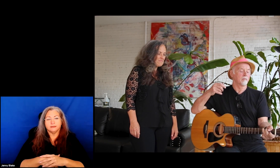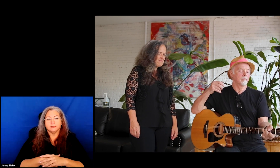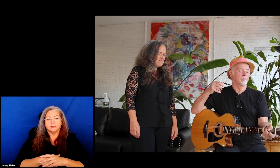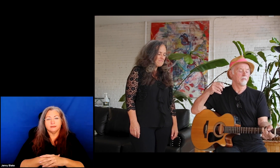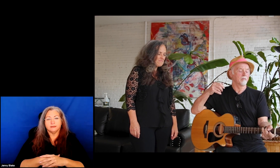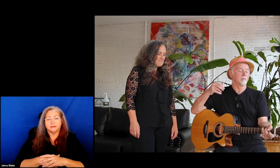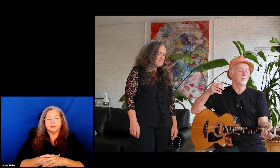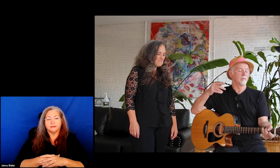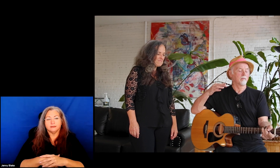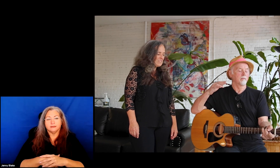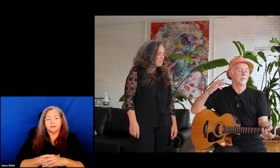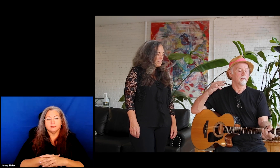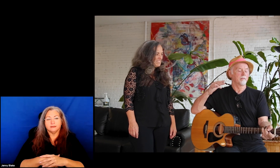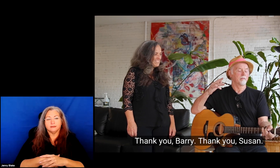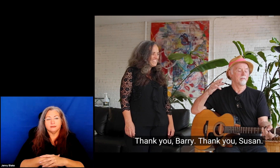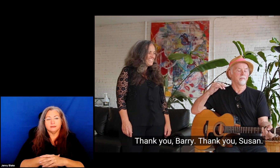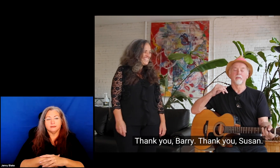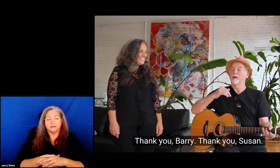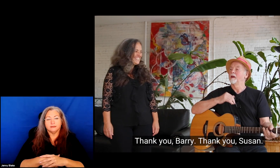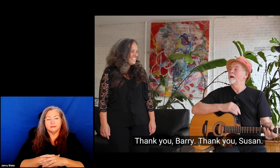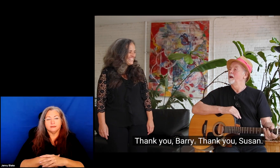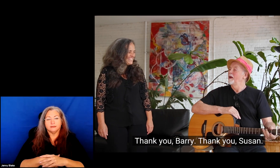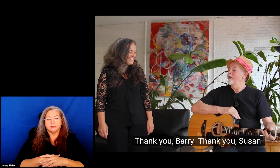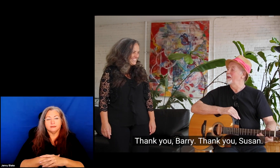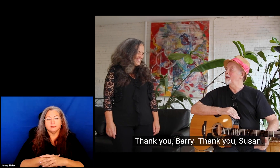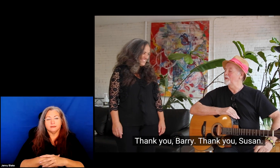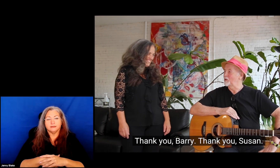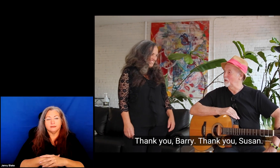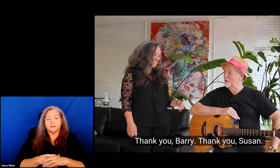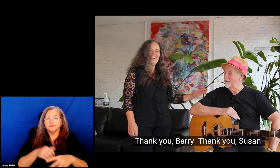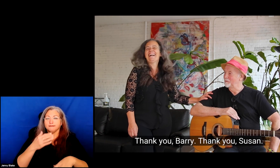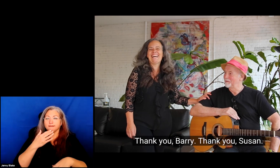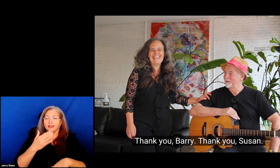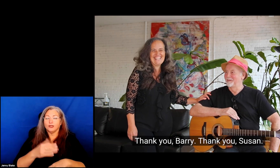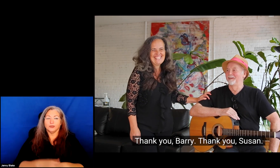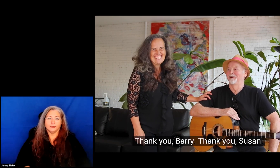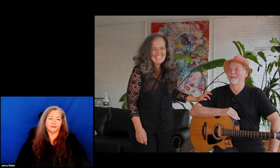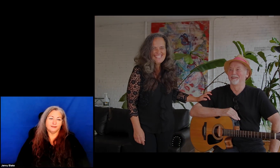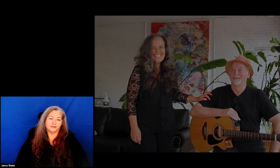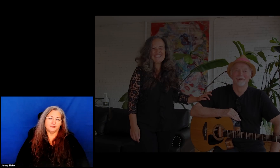Thank you, Susan.